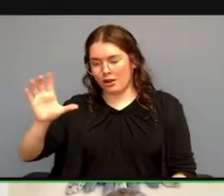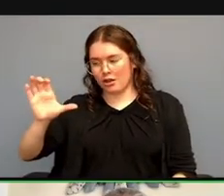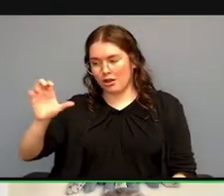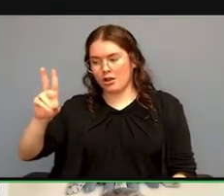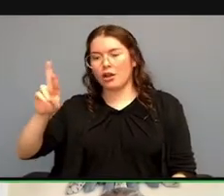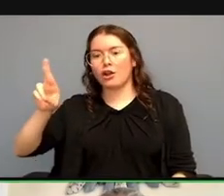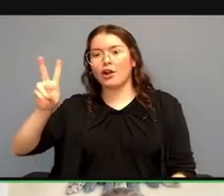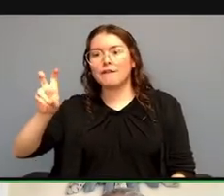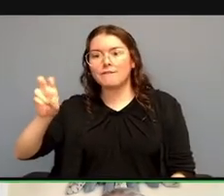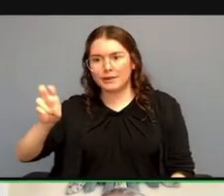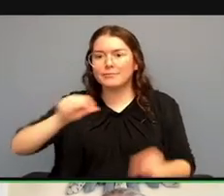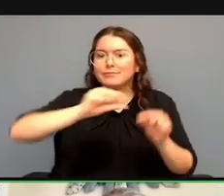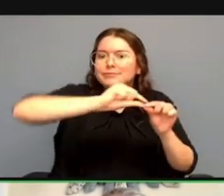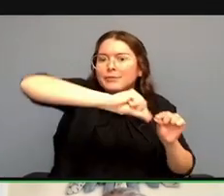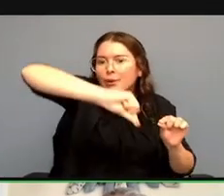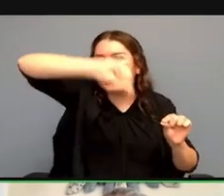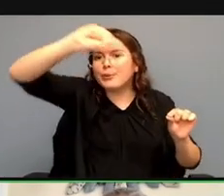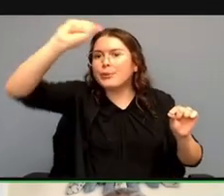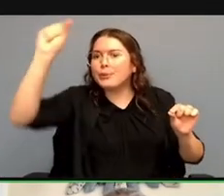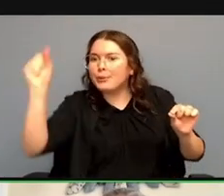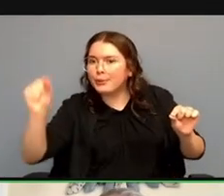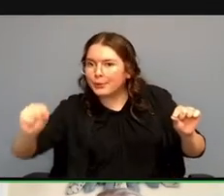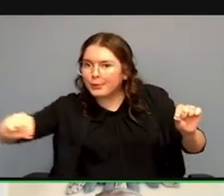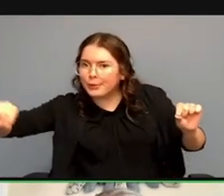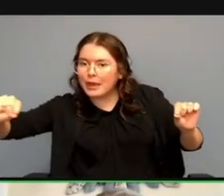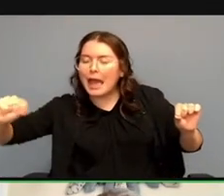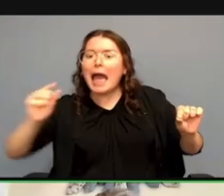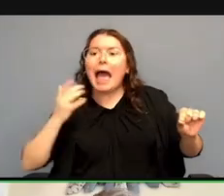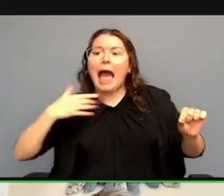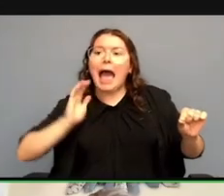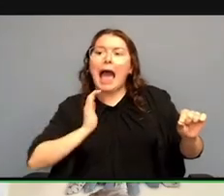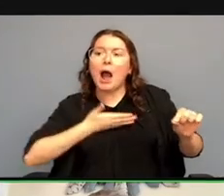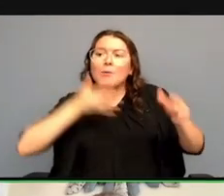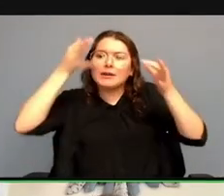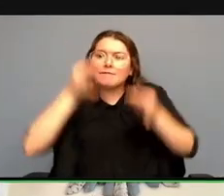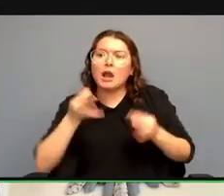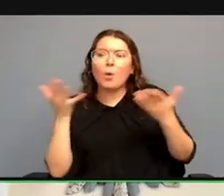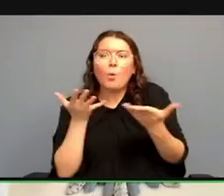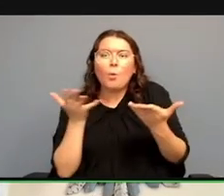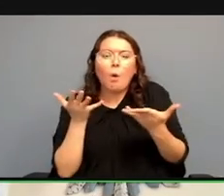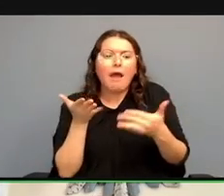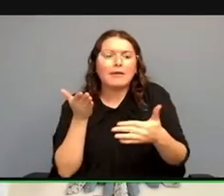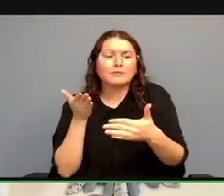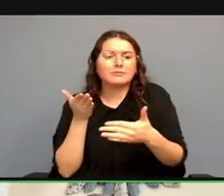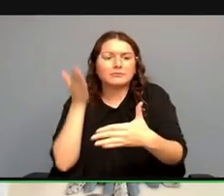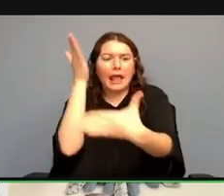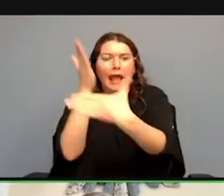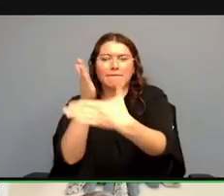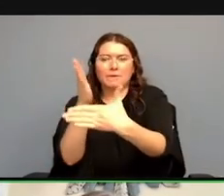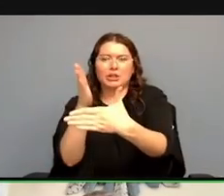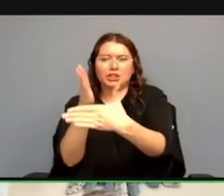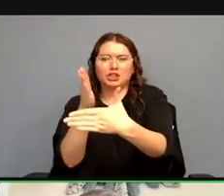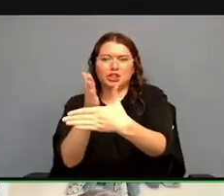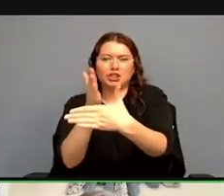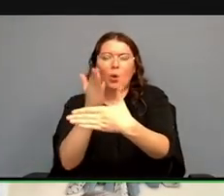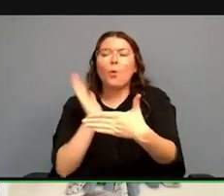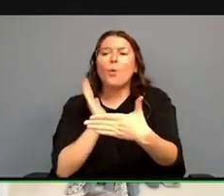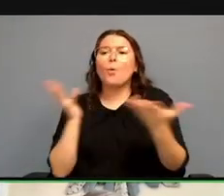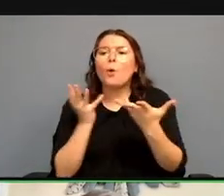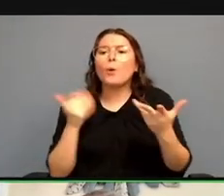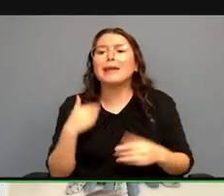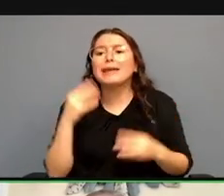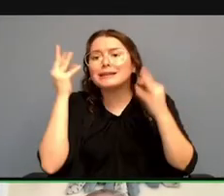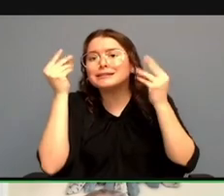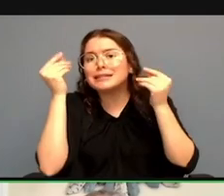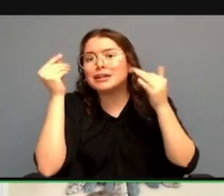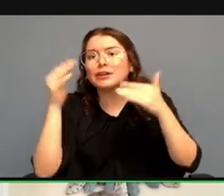we define what falls within an average range, and what's considered above